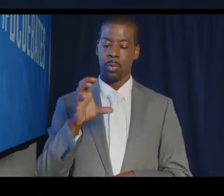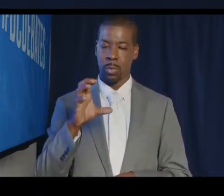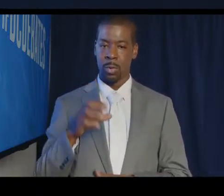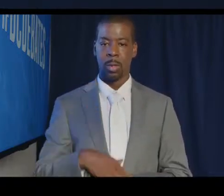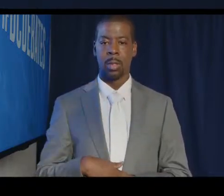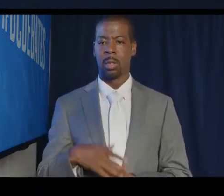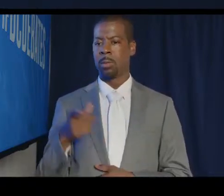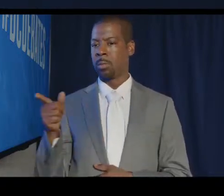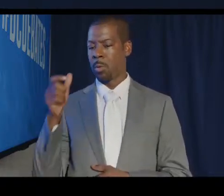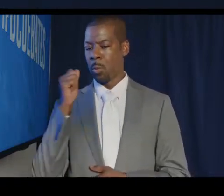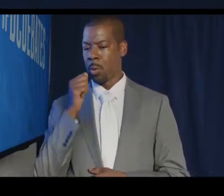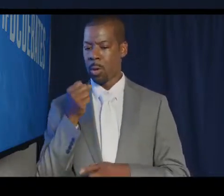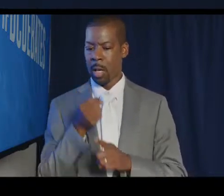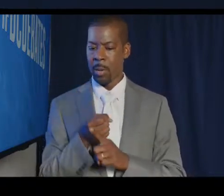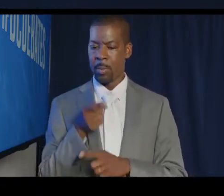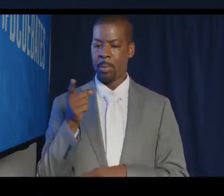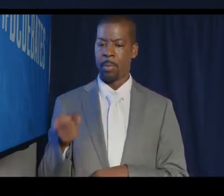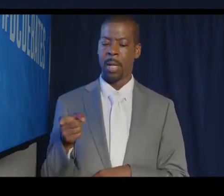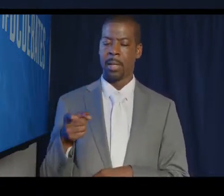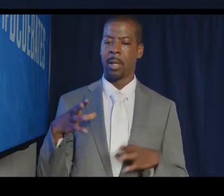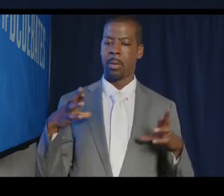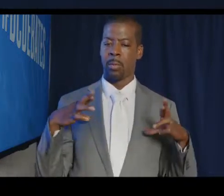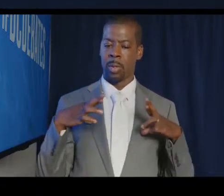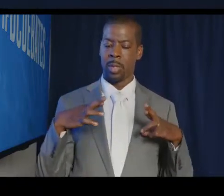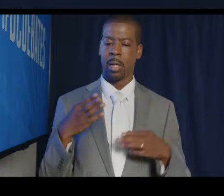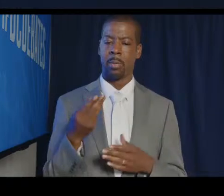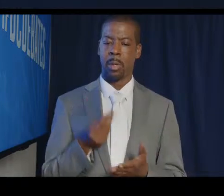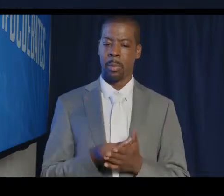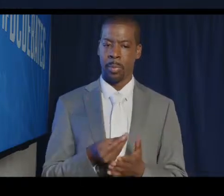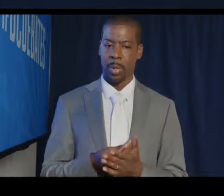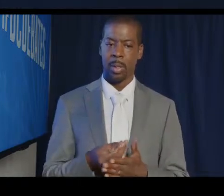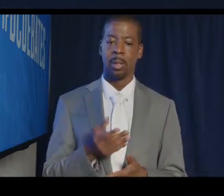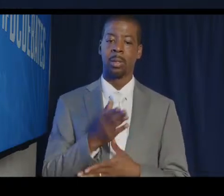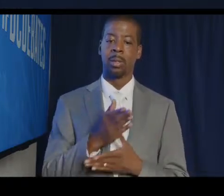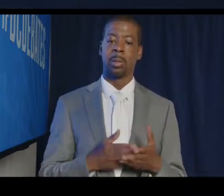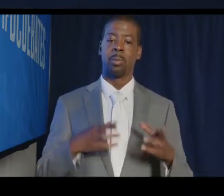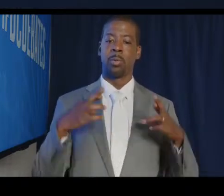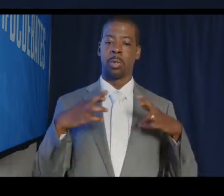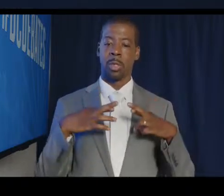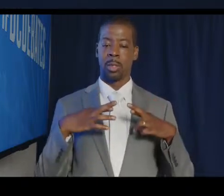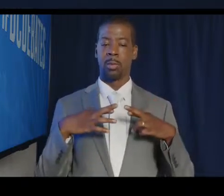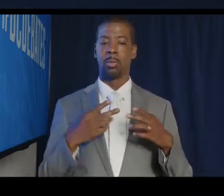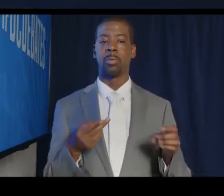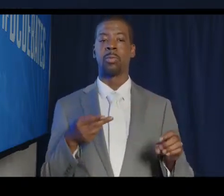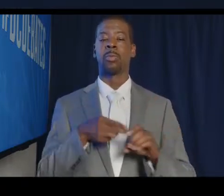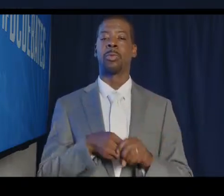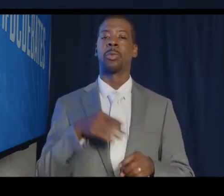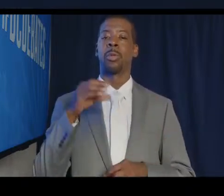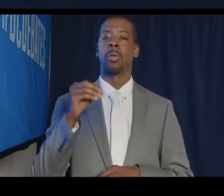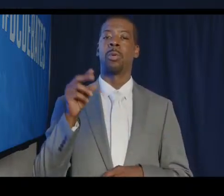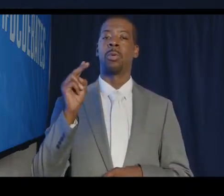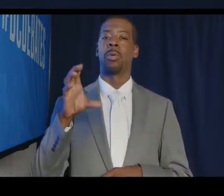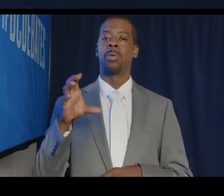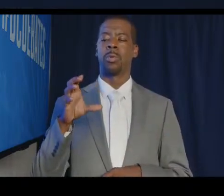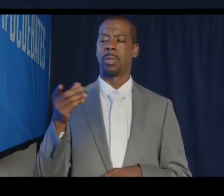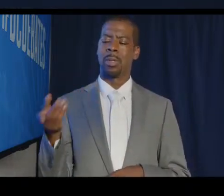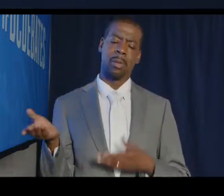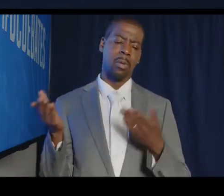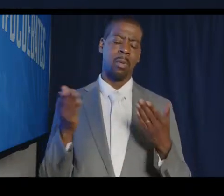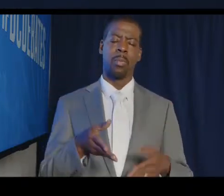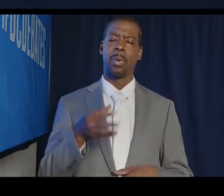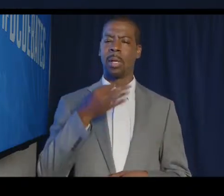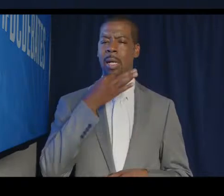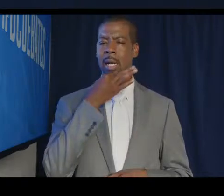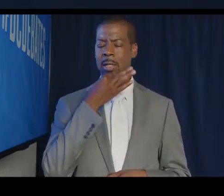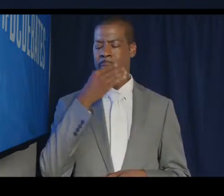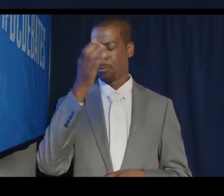their annuity and their pensions. And we've already seen some retired firefighters who are able to, who have joined OUC and are able to bring their years of expertise to that